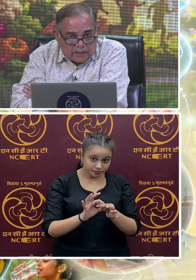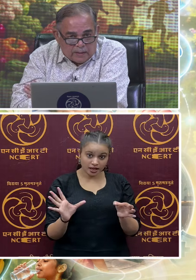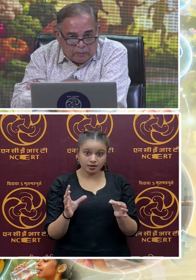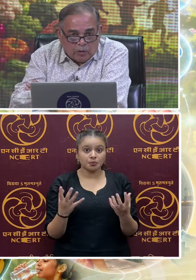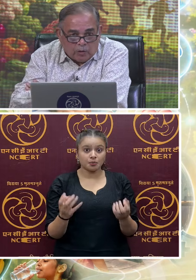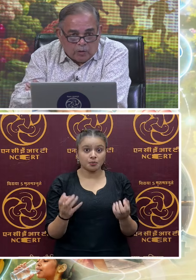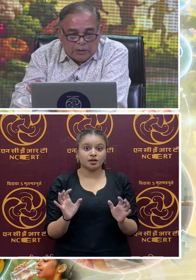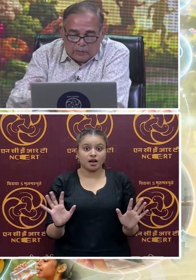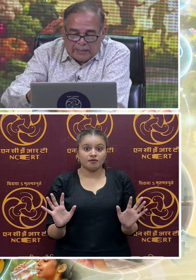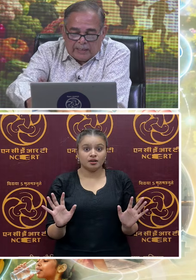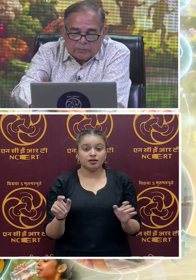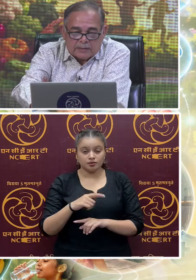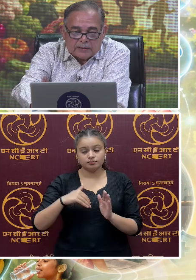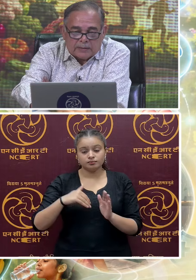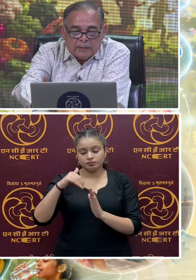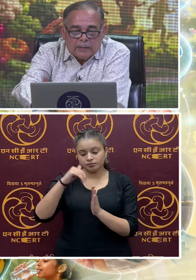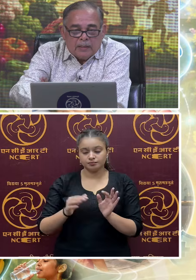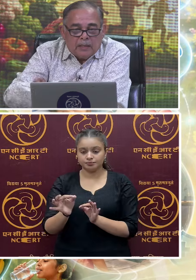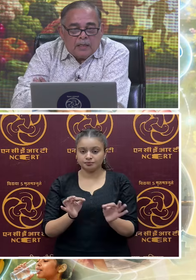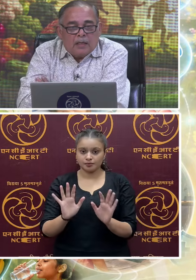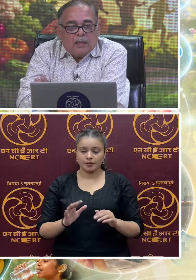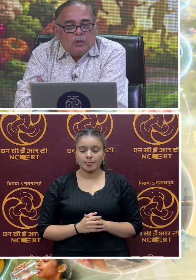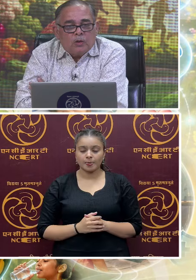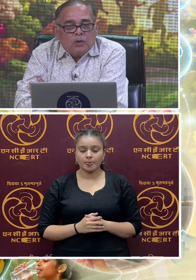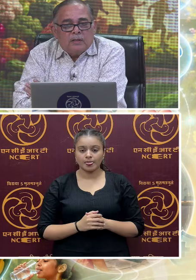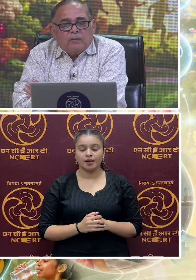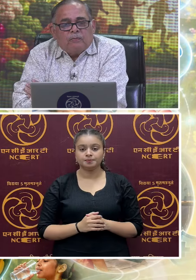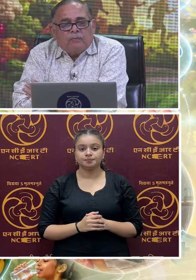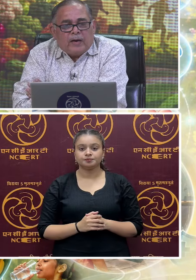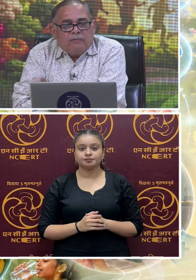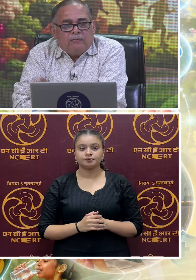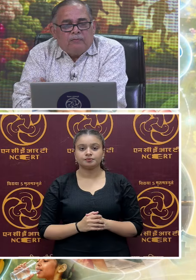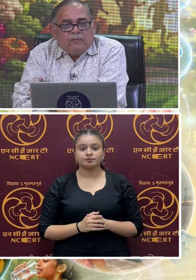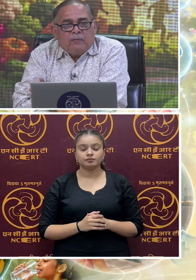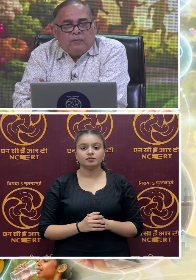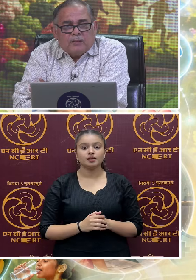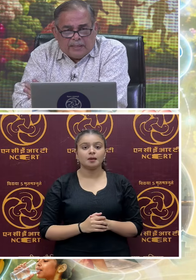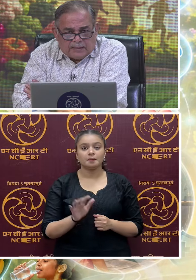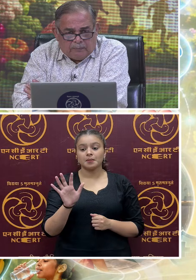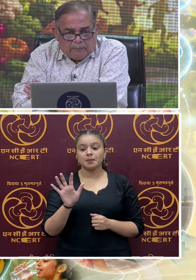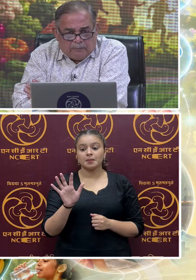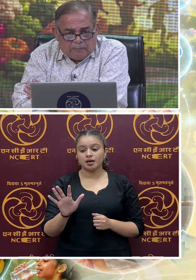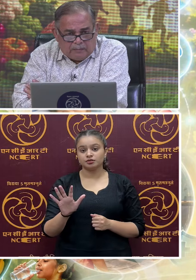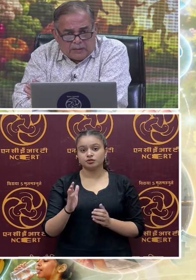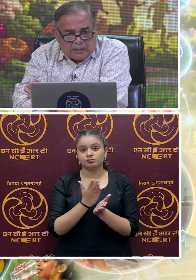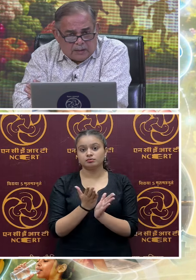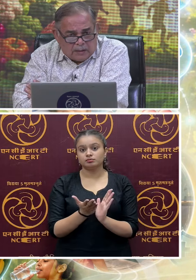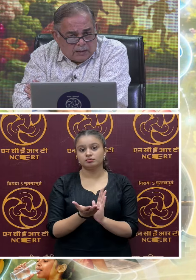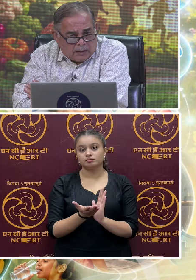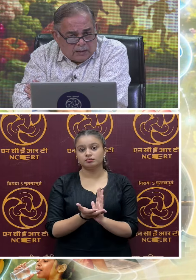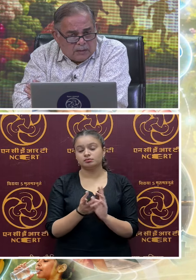somewhere. We will go into detail of this. The 5 different ways we can say by